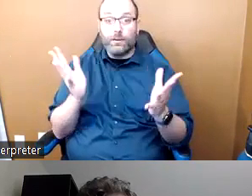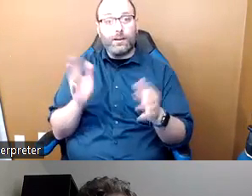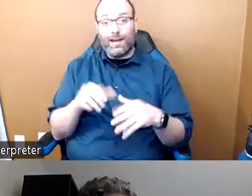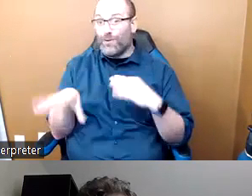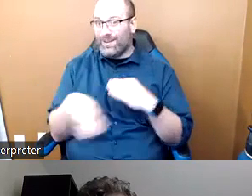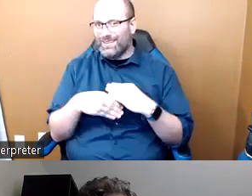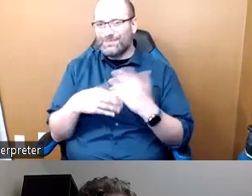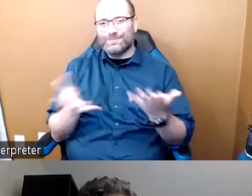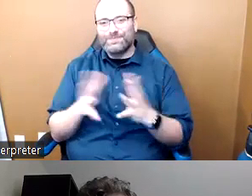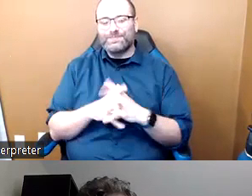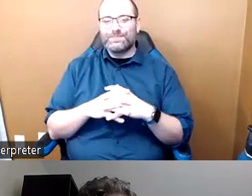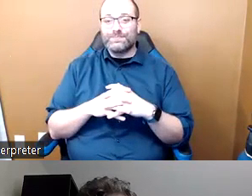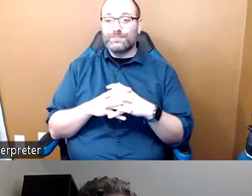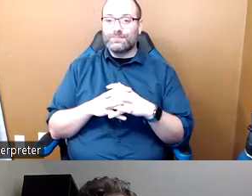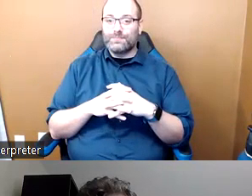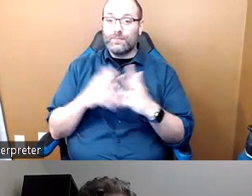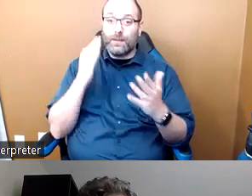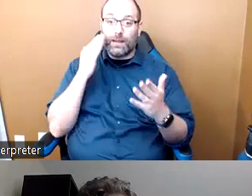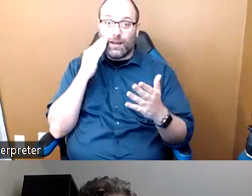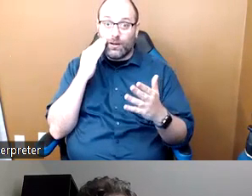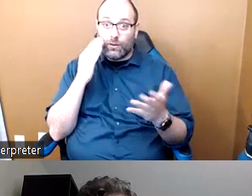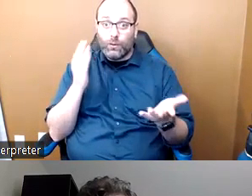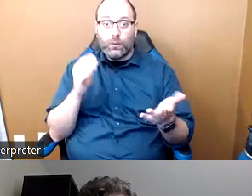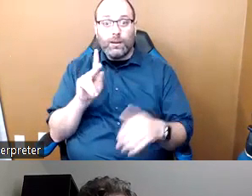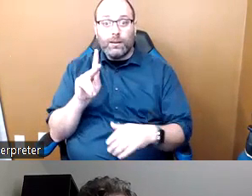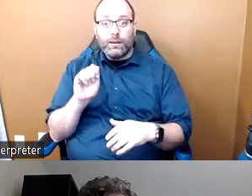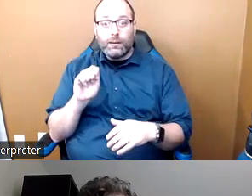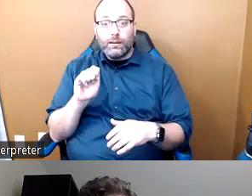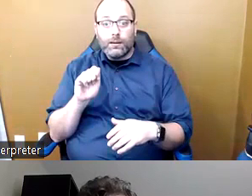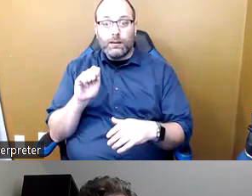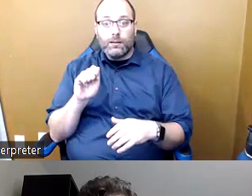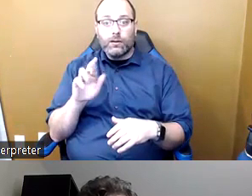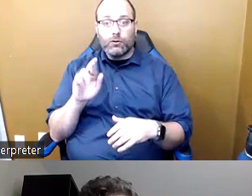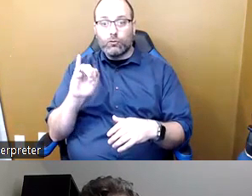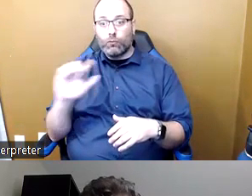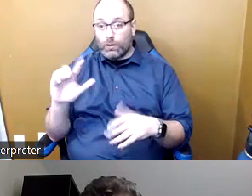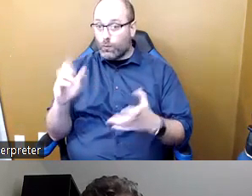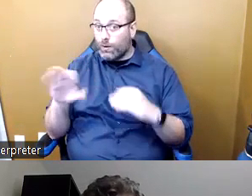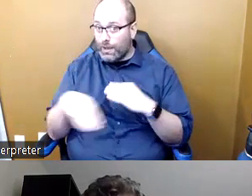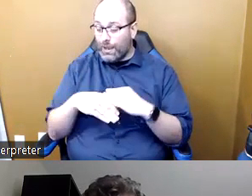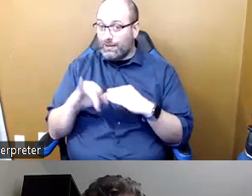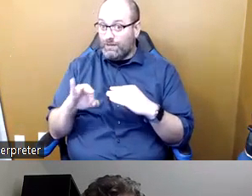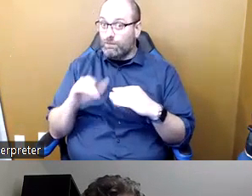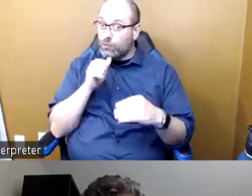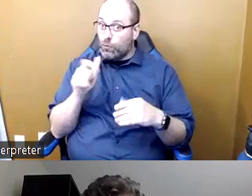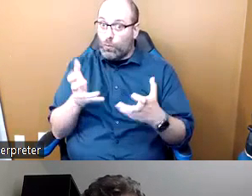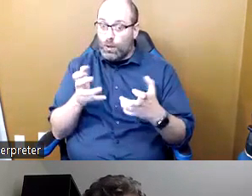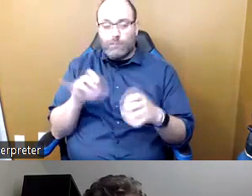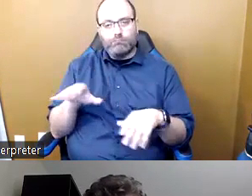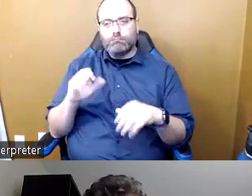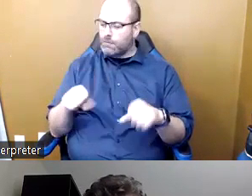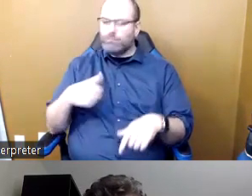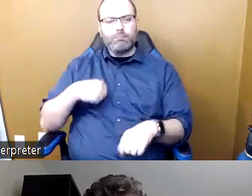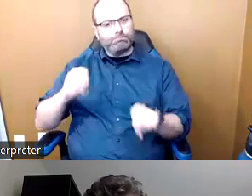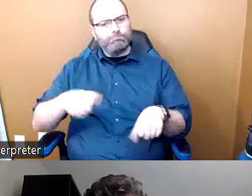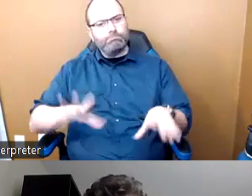too, and make space. I know, Kirill, if you wanted to add anything, or if not, that's totally okay. No, I can